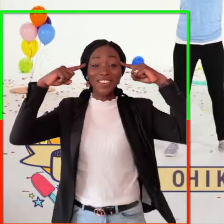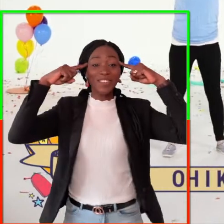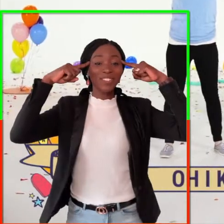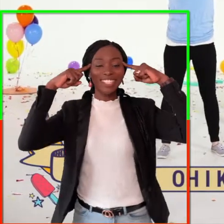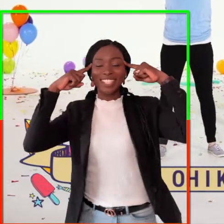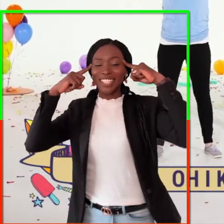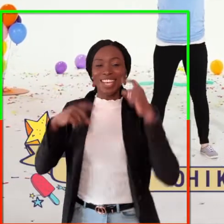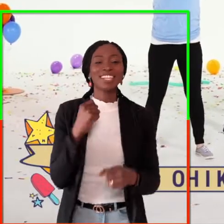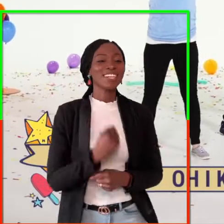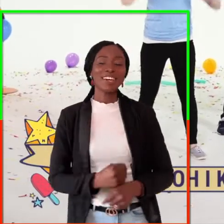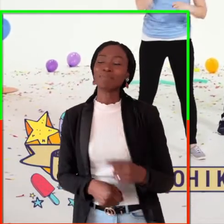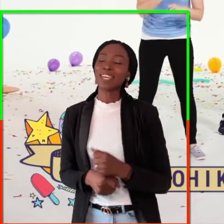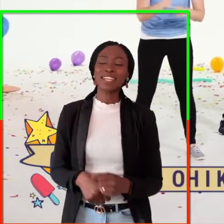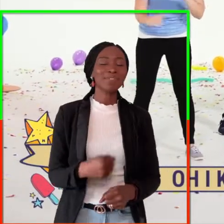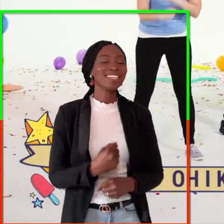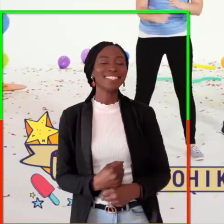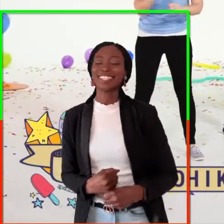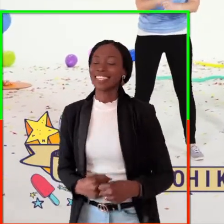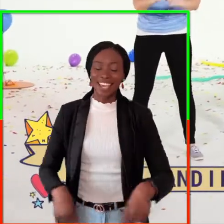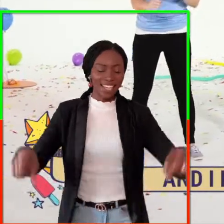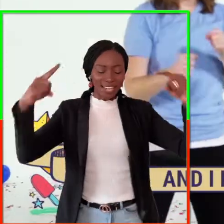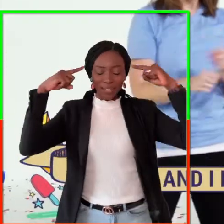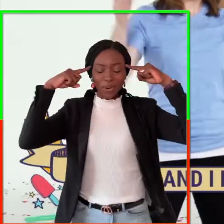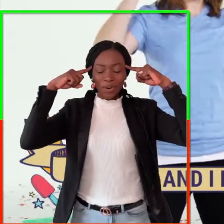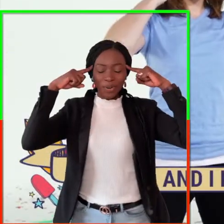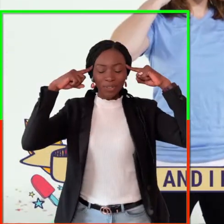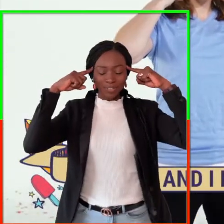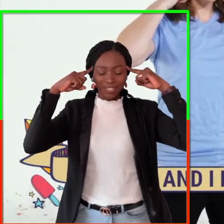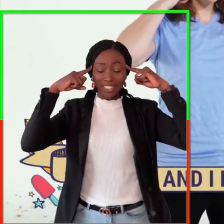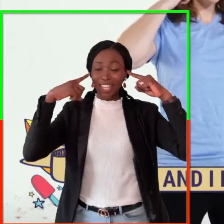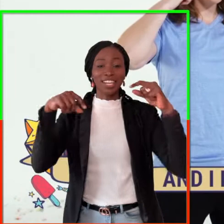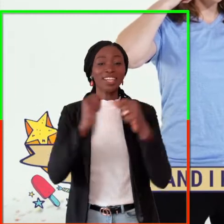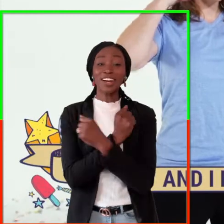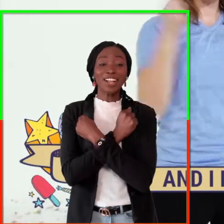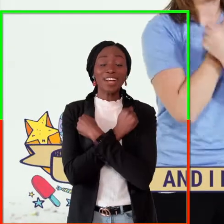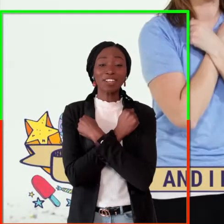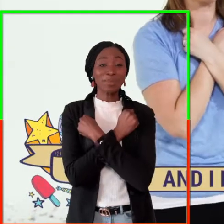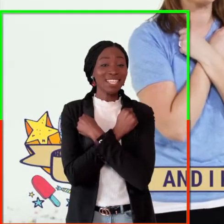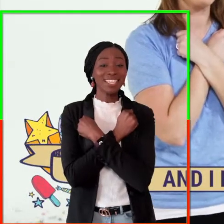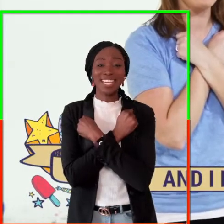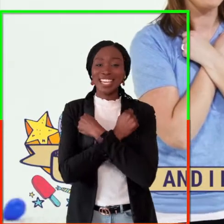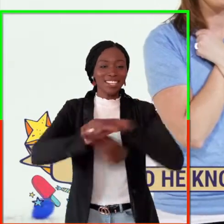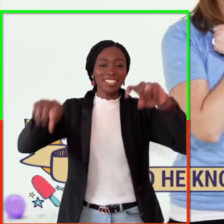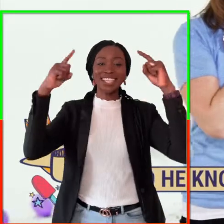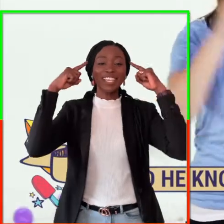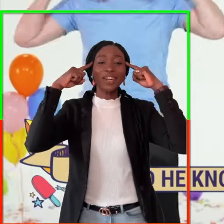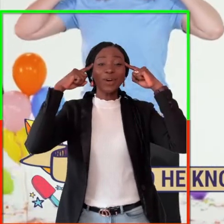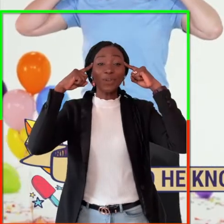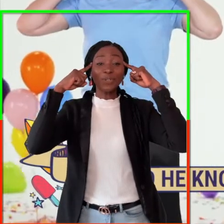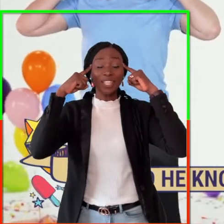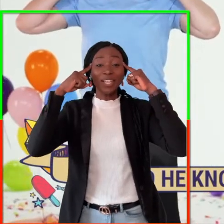Oh, I know God made me, and I know God loves me, and